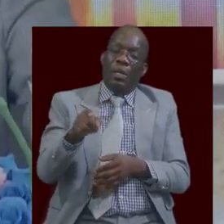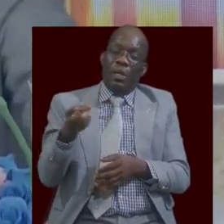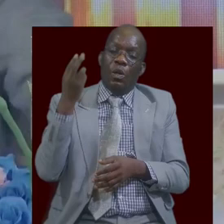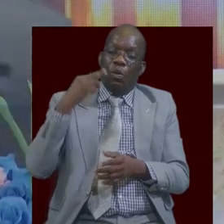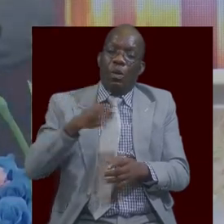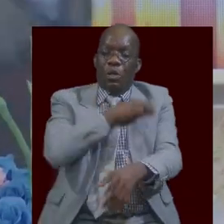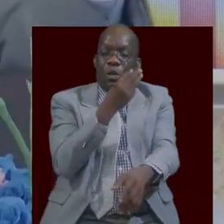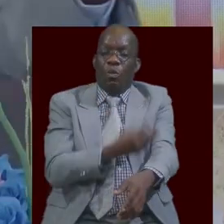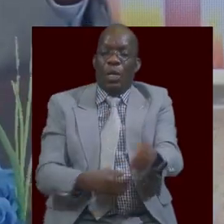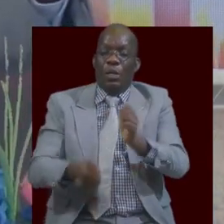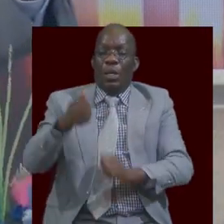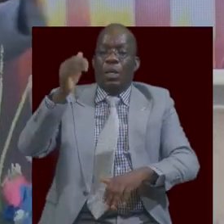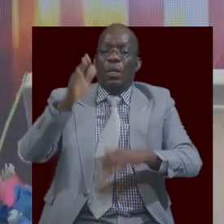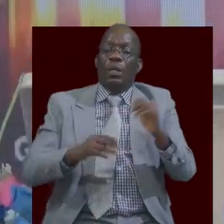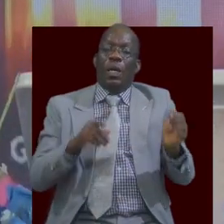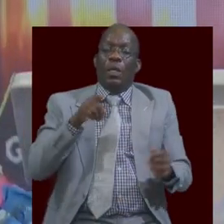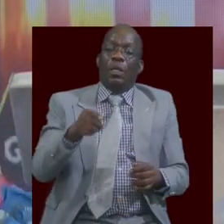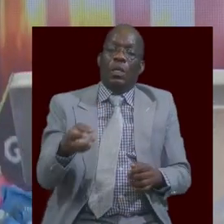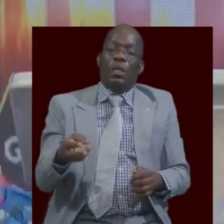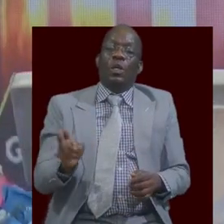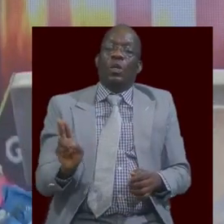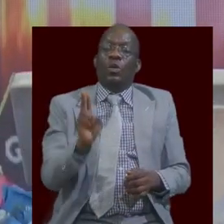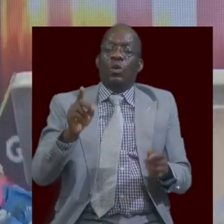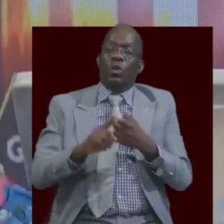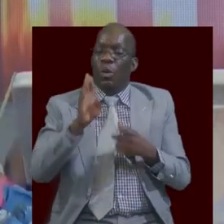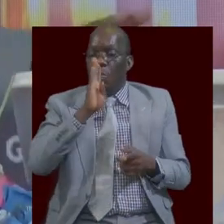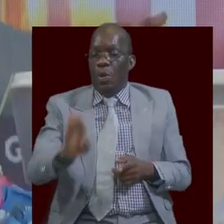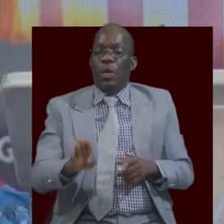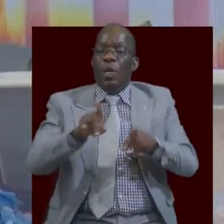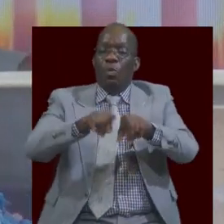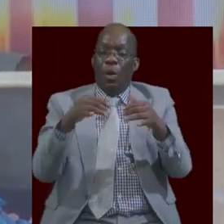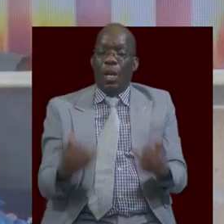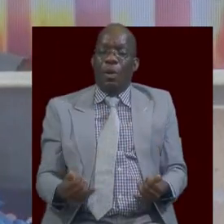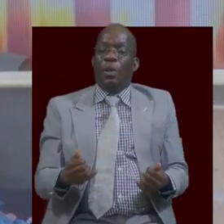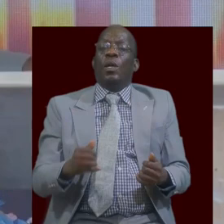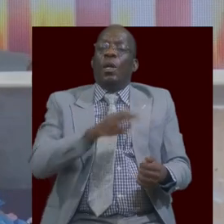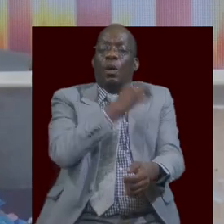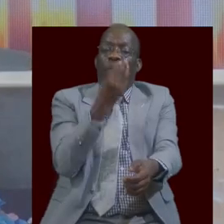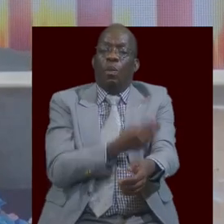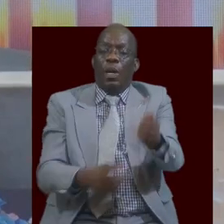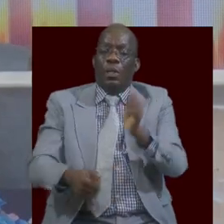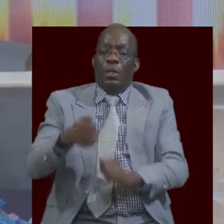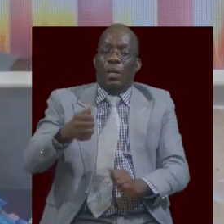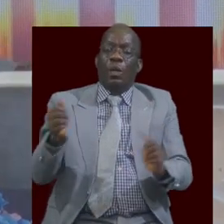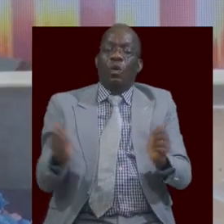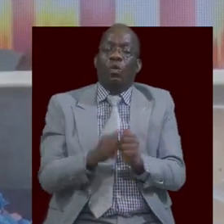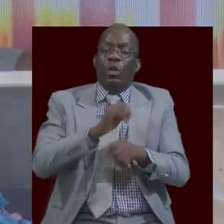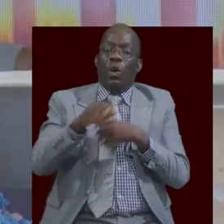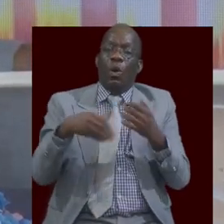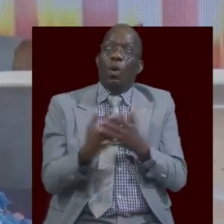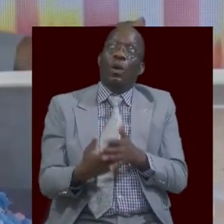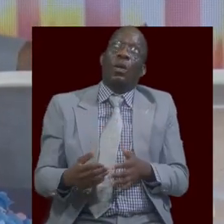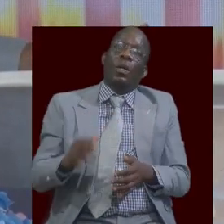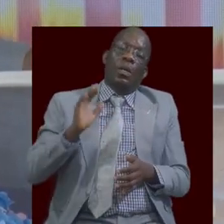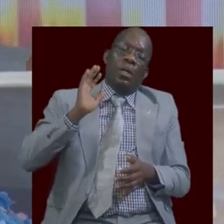he used to be. He was mighty before, but now is mightier. And with all his strength, he could see